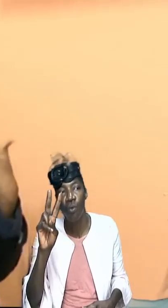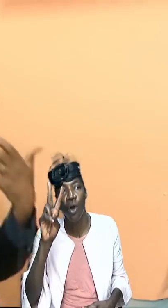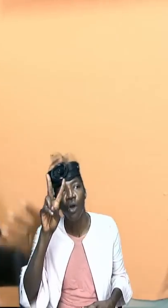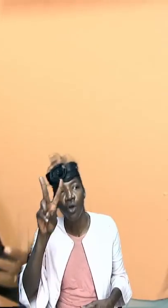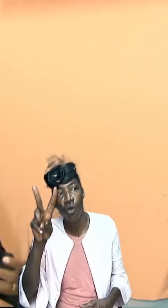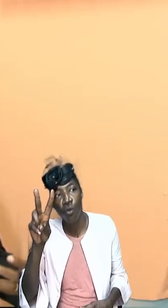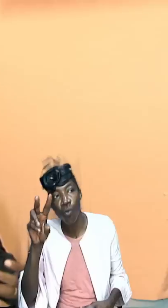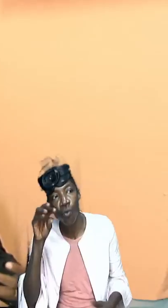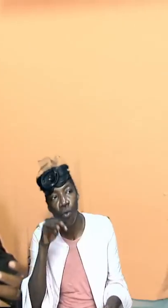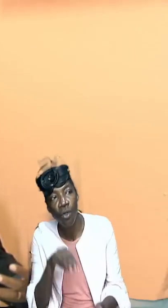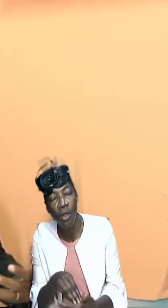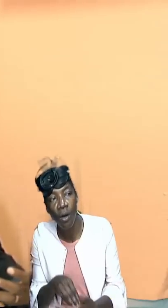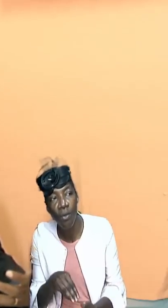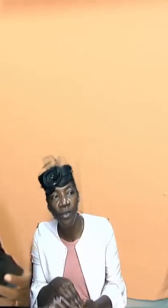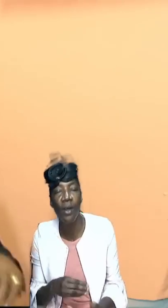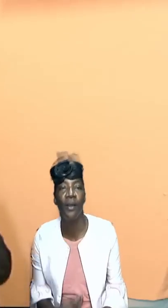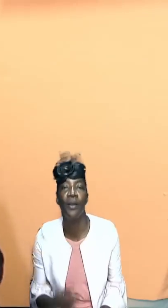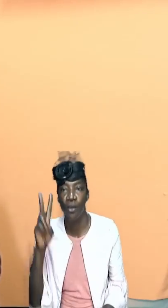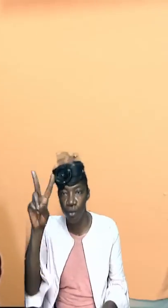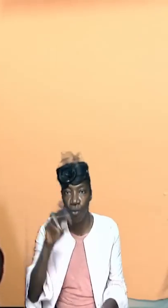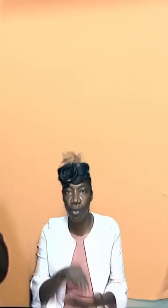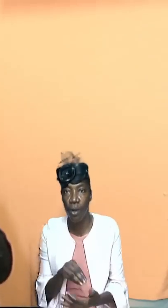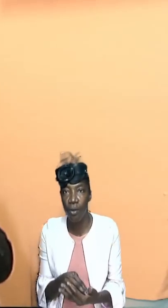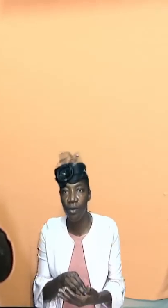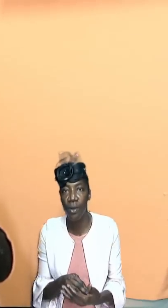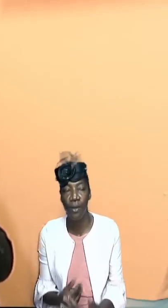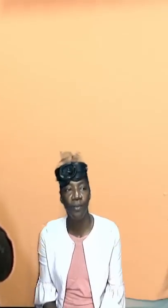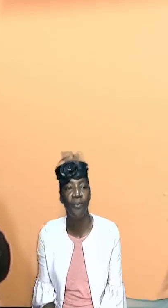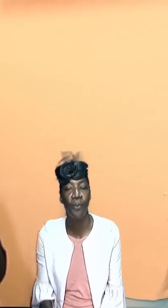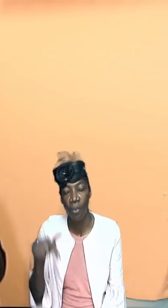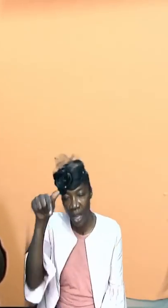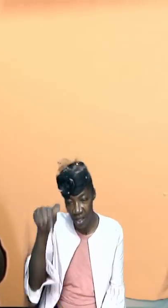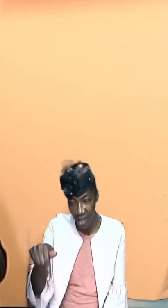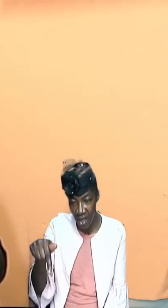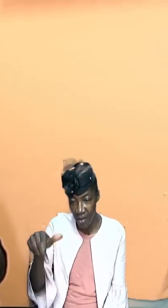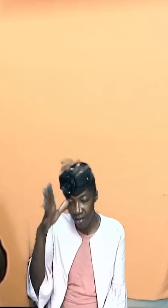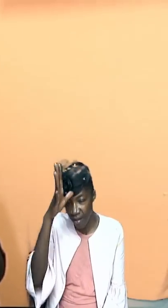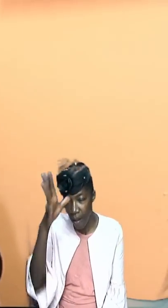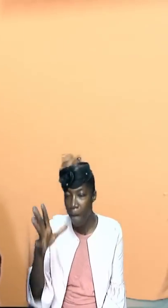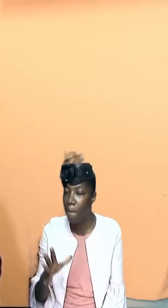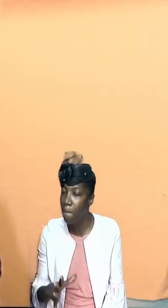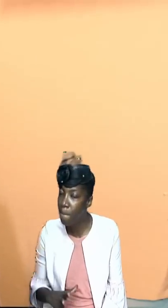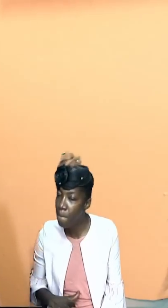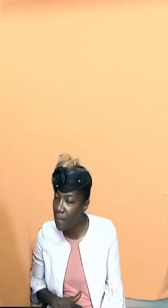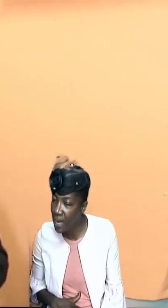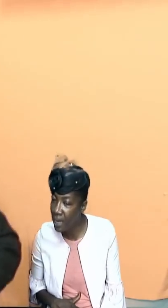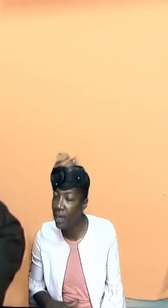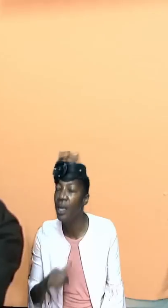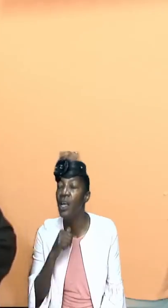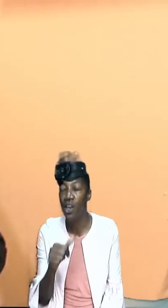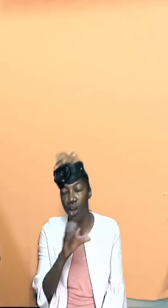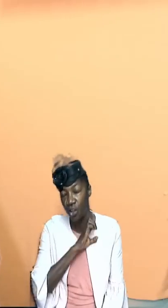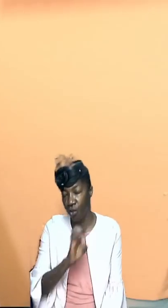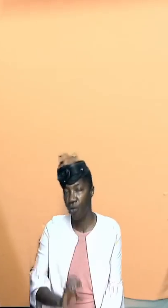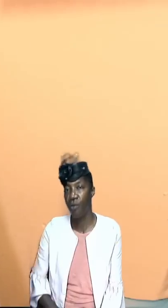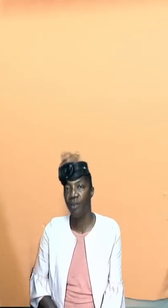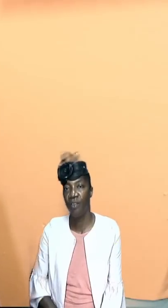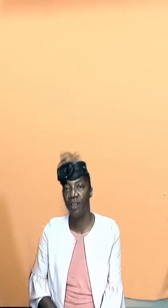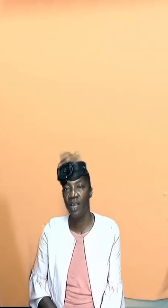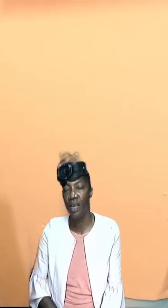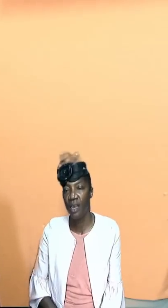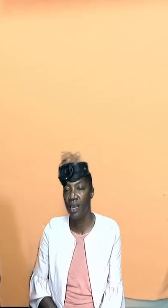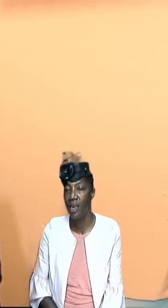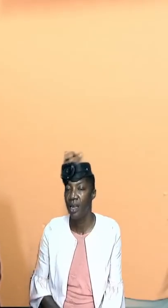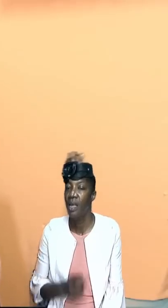our own conclusion. Brothers and sisters, this man is not a Christian. In